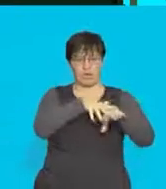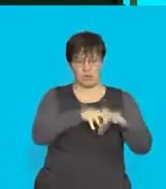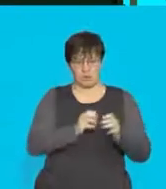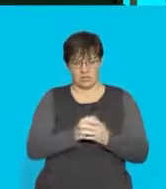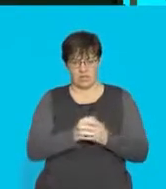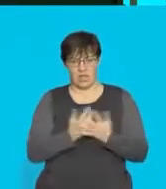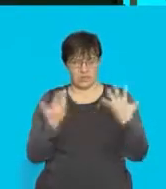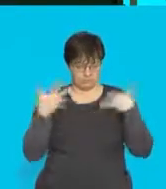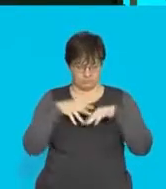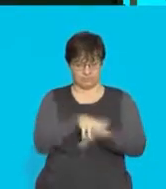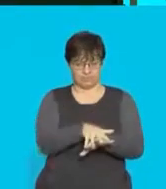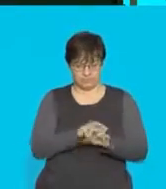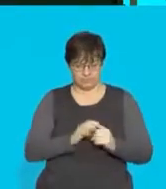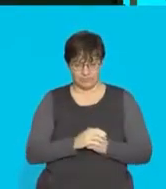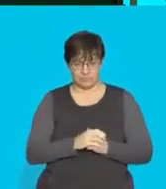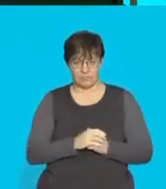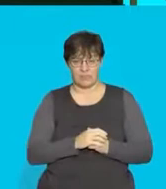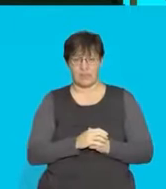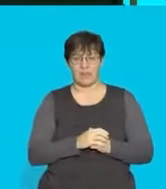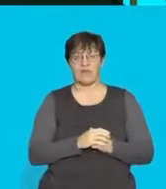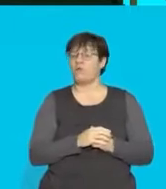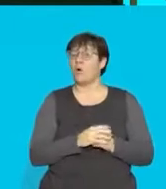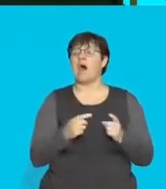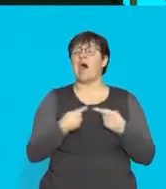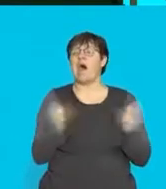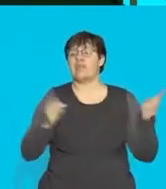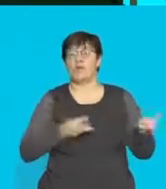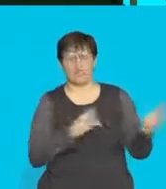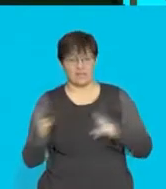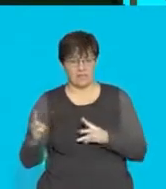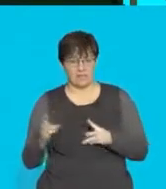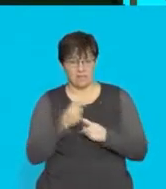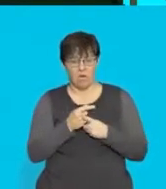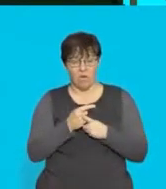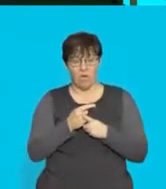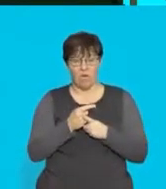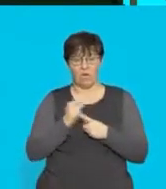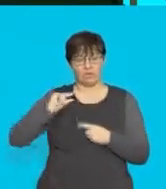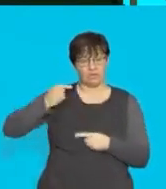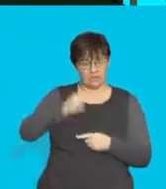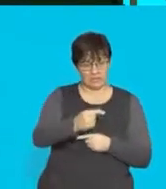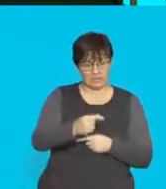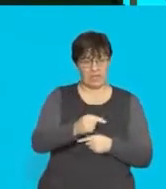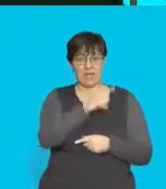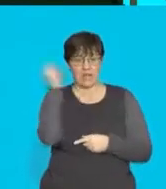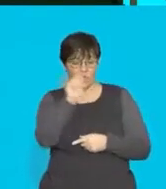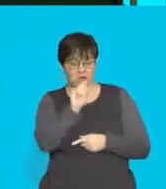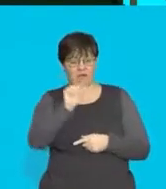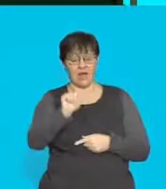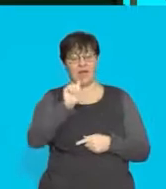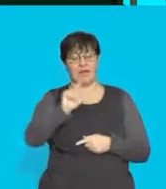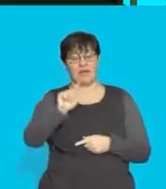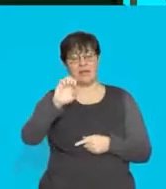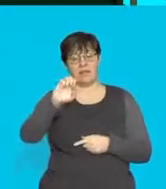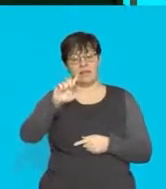different combinations when they inherited. So the possible alternative forms of these genes are referred to as